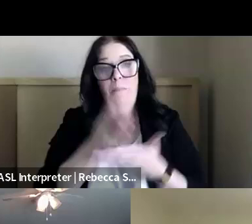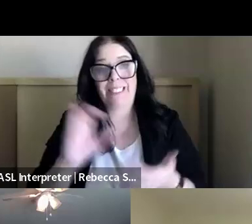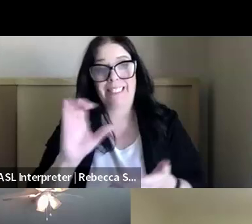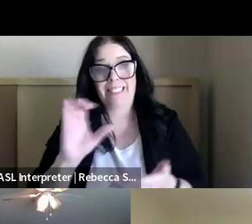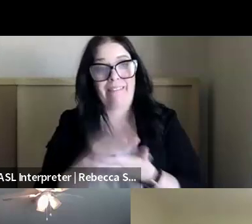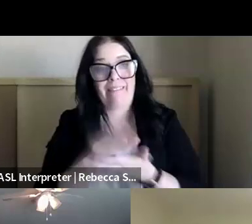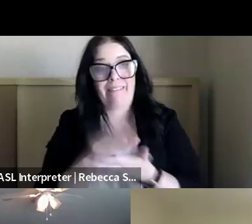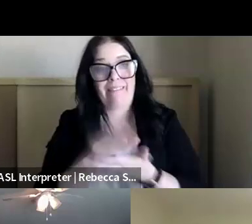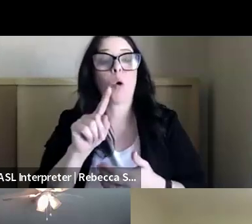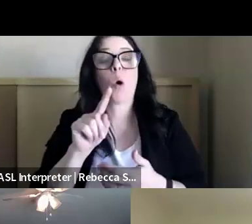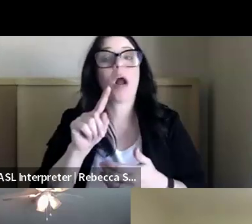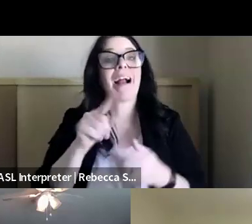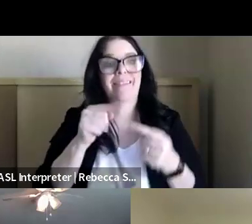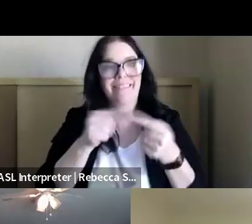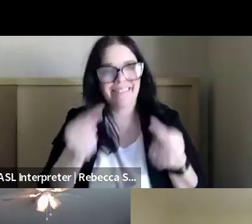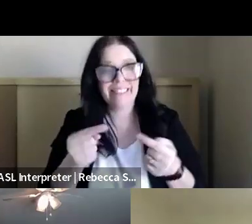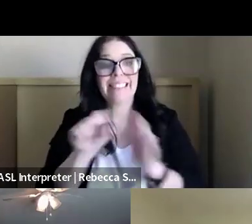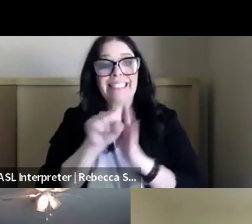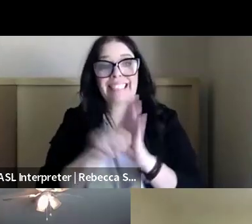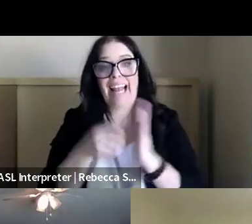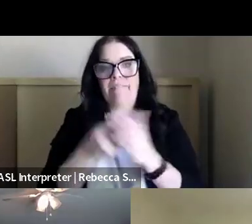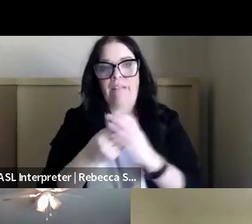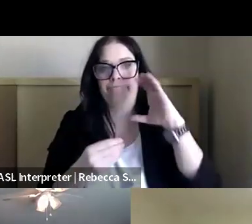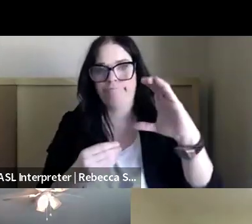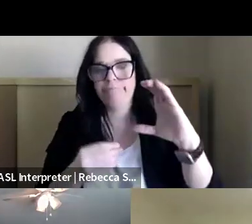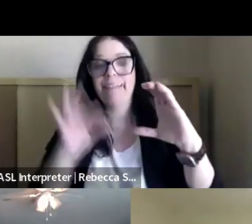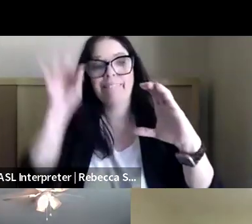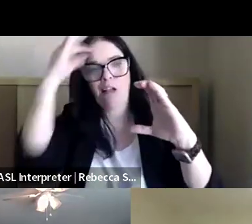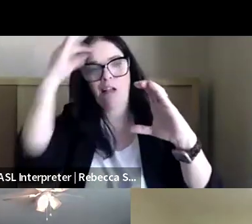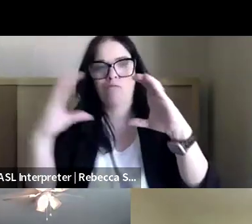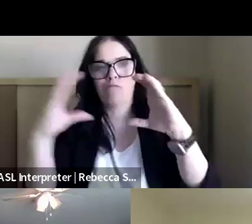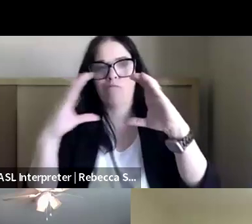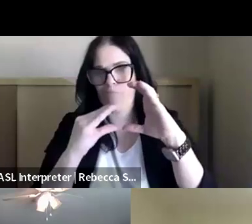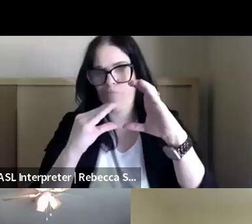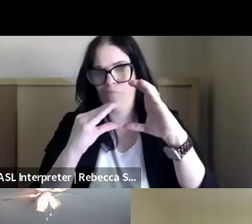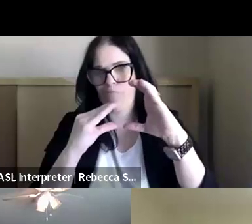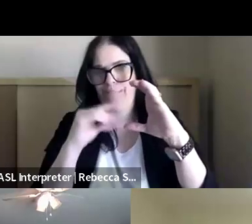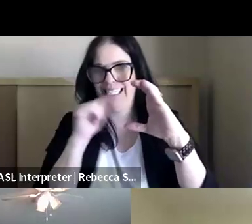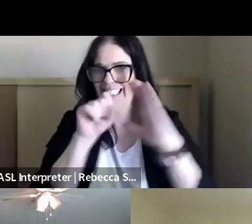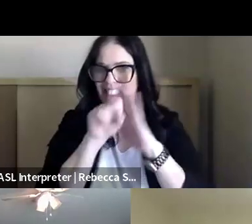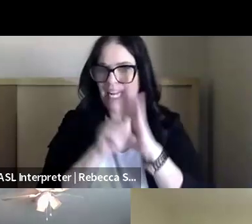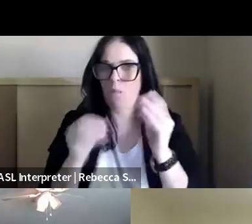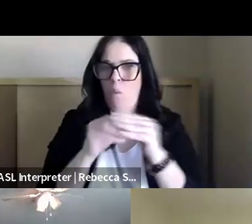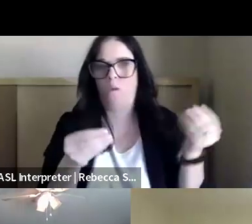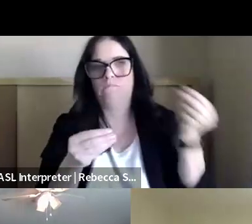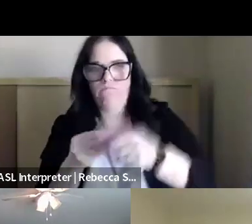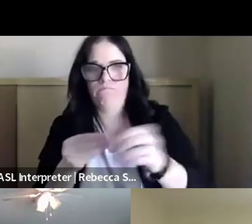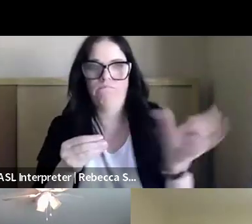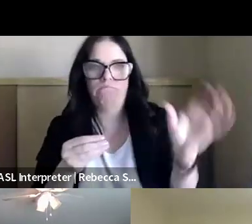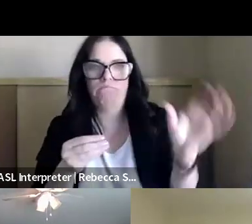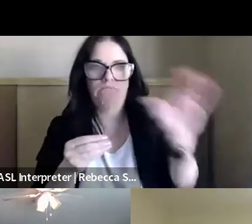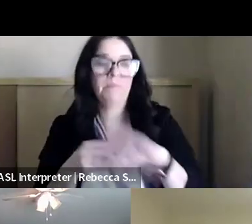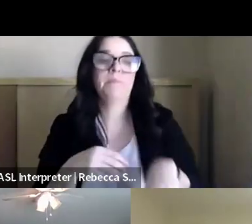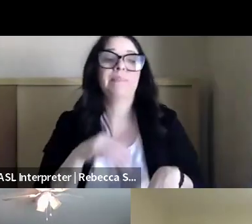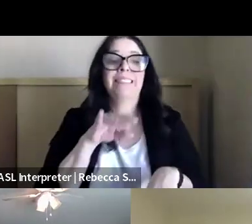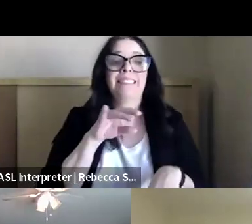in which state funding exceeds federal funding of SILs. Section 723 state